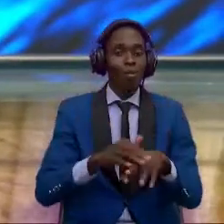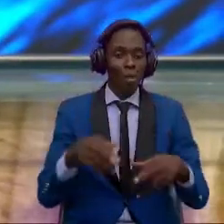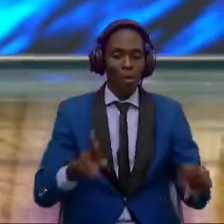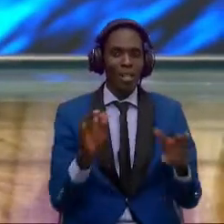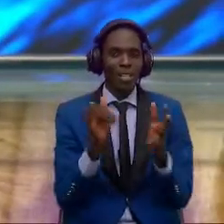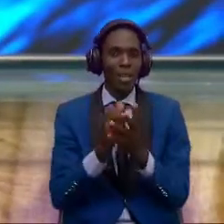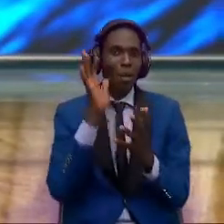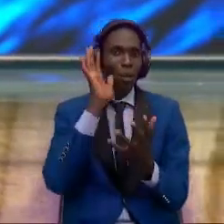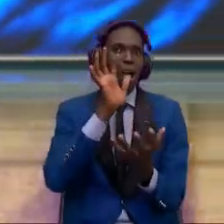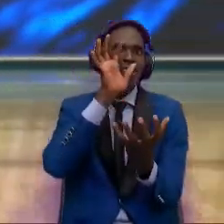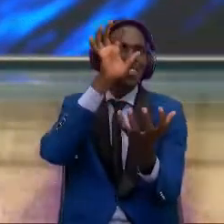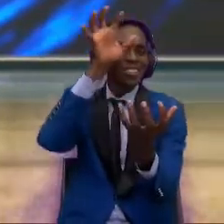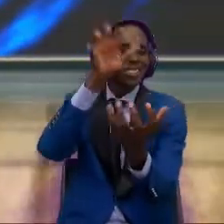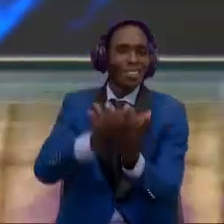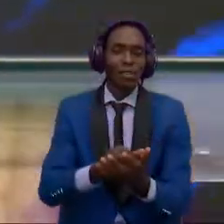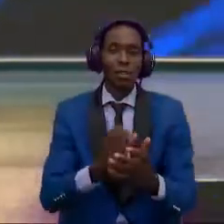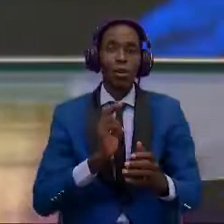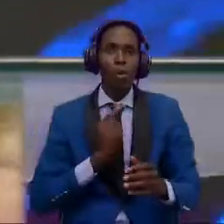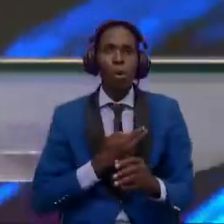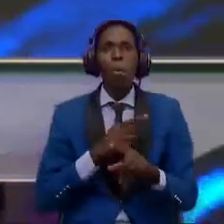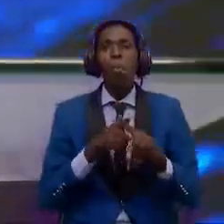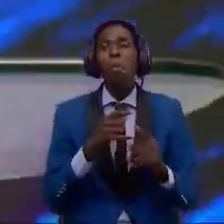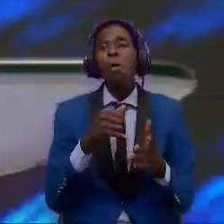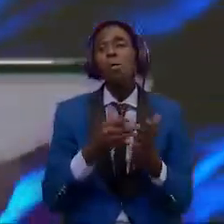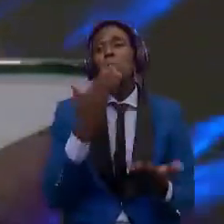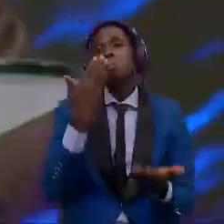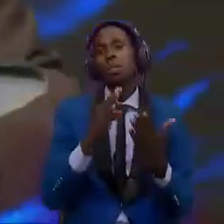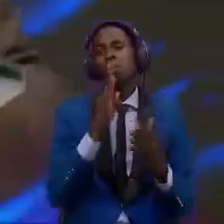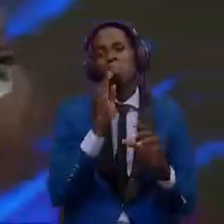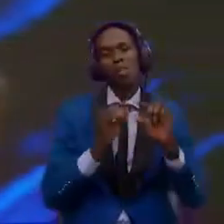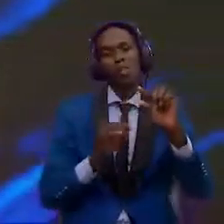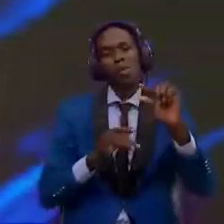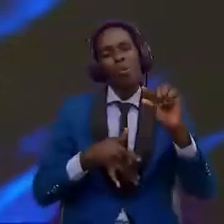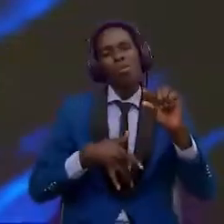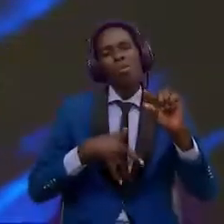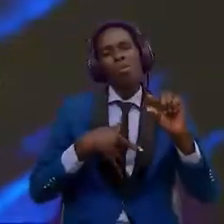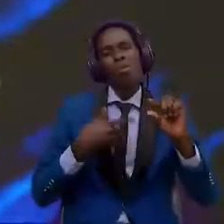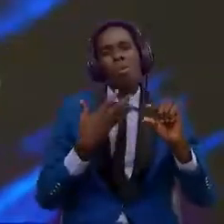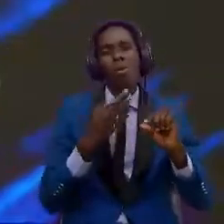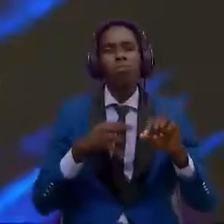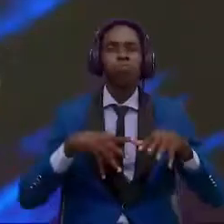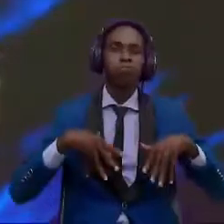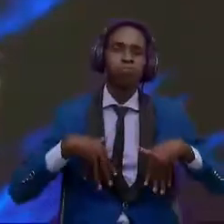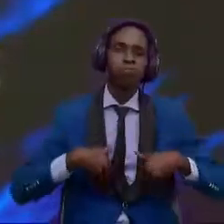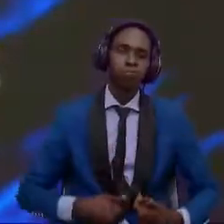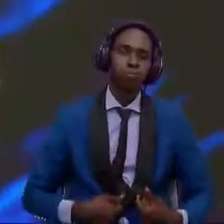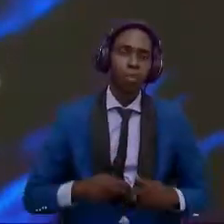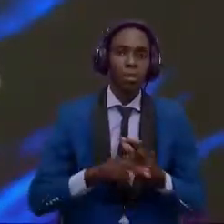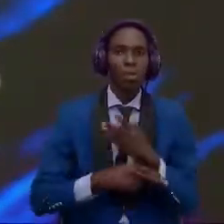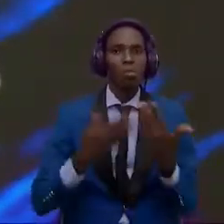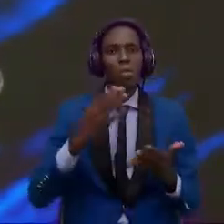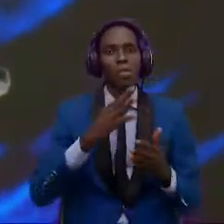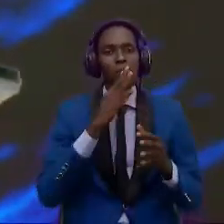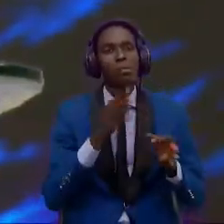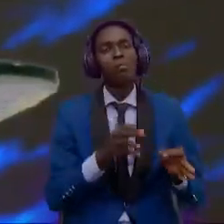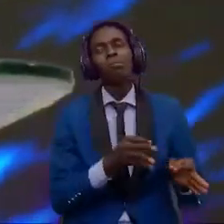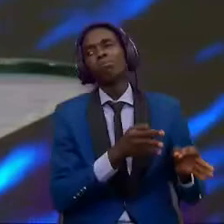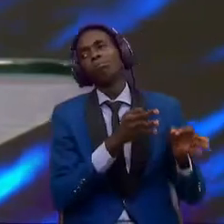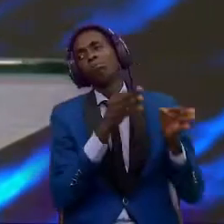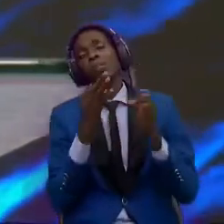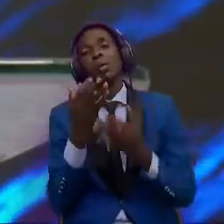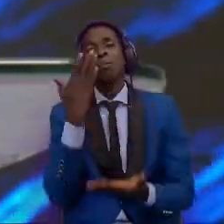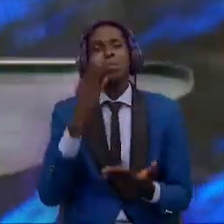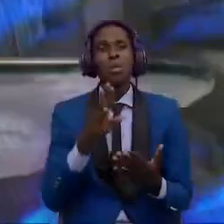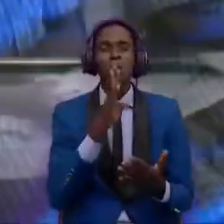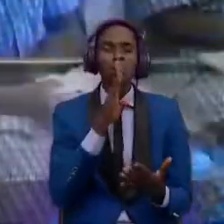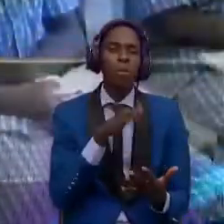us. It may be a literal feeling of tiredness. It may be procrastination. It may be kind of a weakness. It